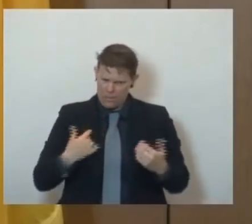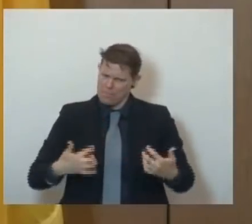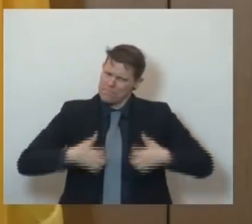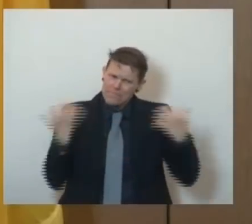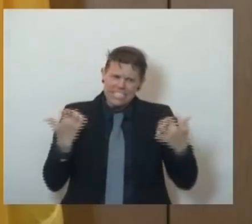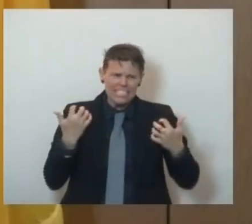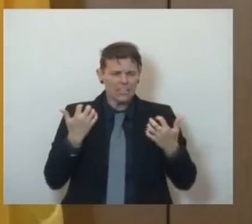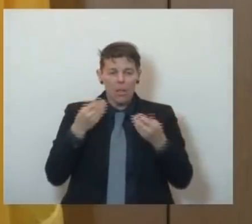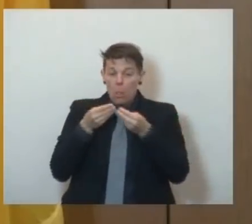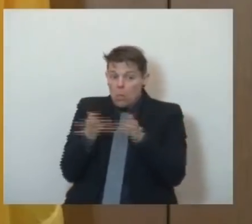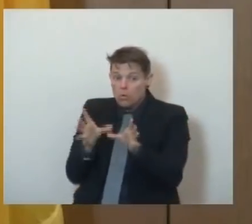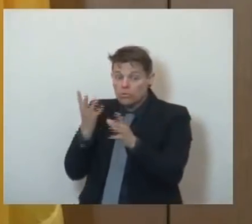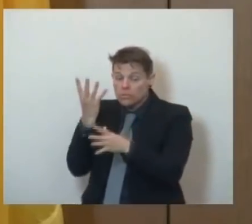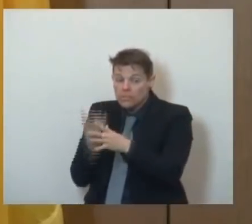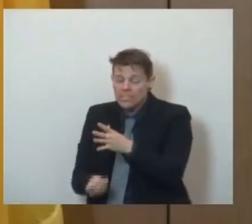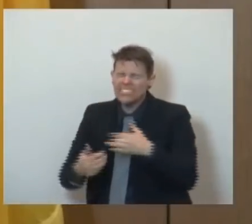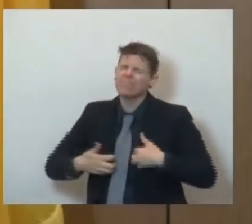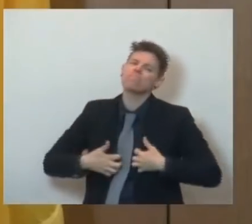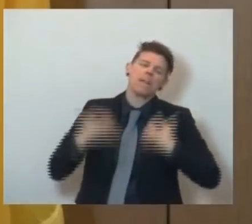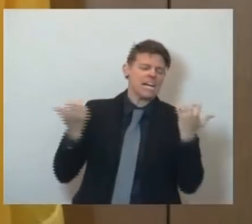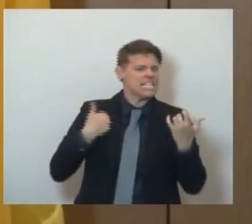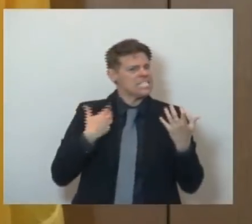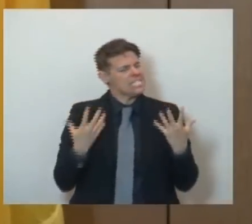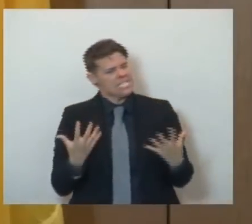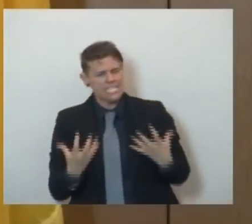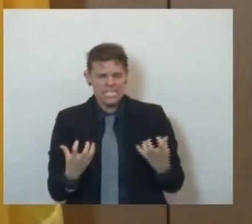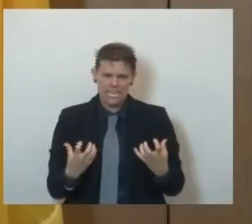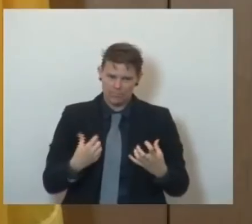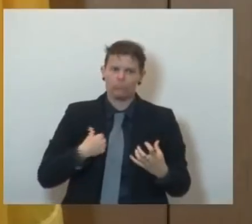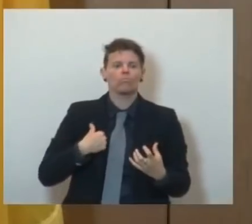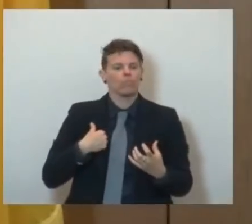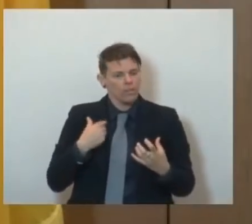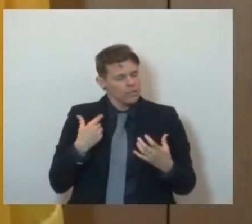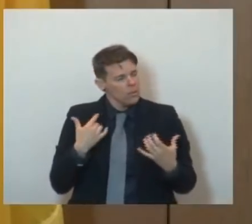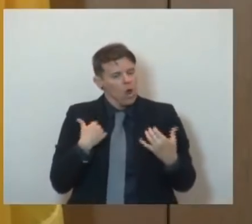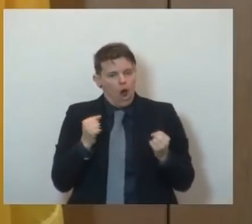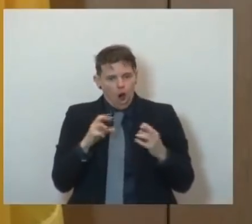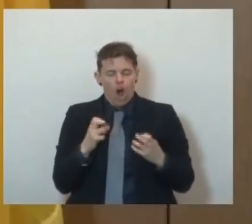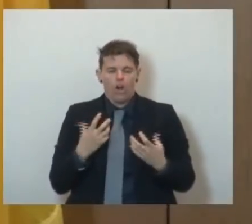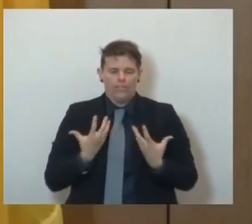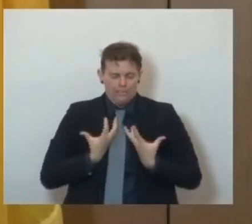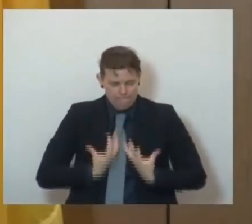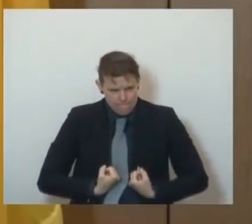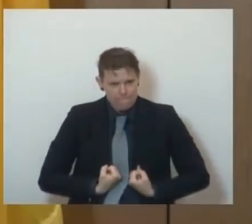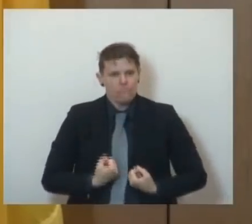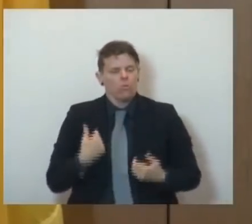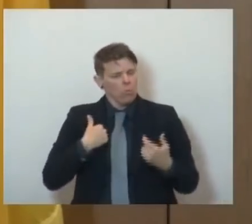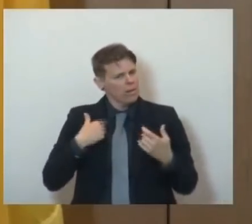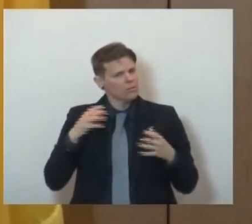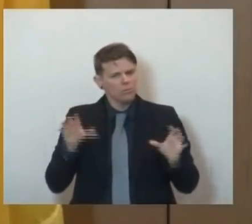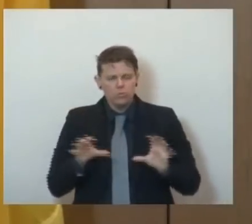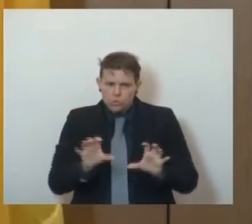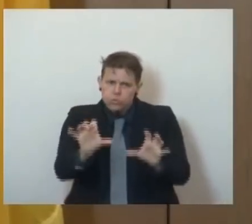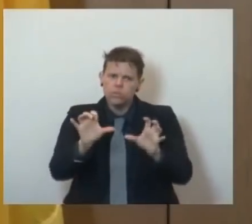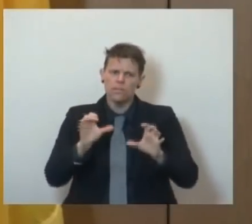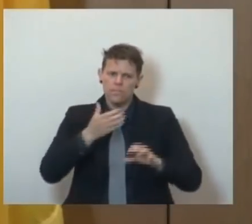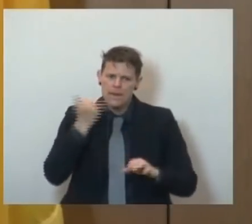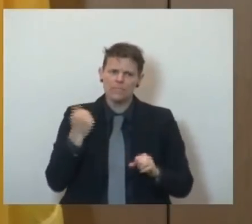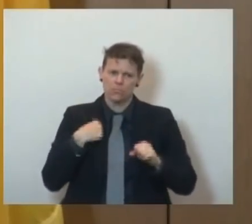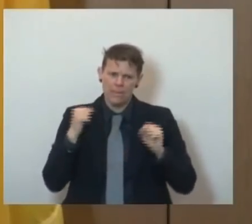someone because of this vicious virus? We are. And I just compelled to say